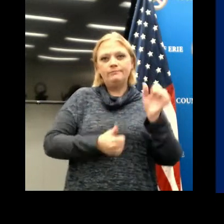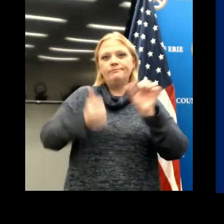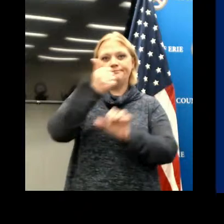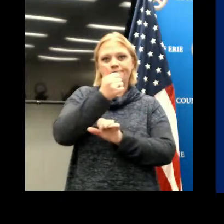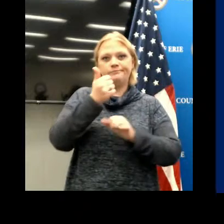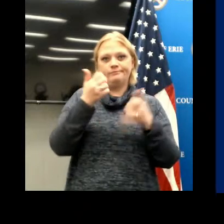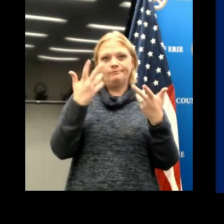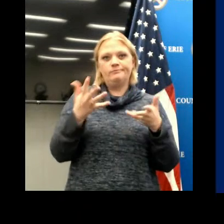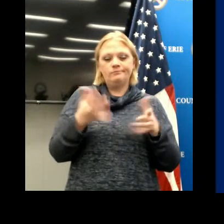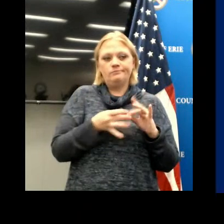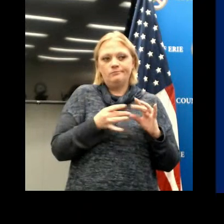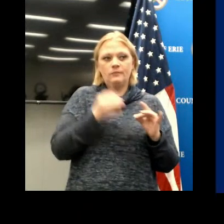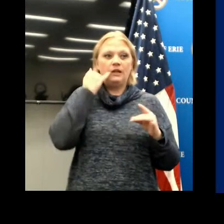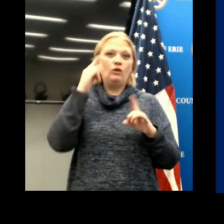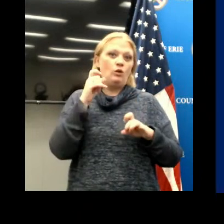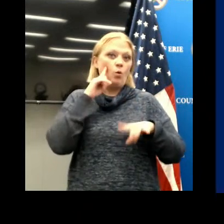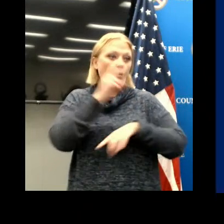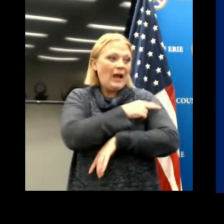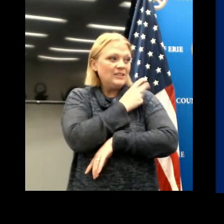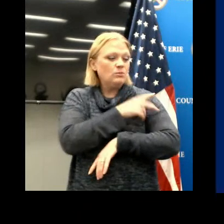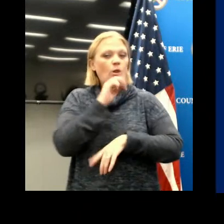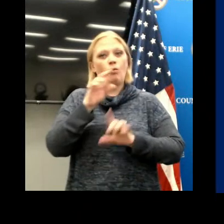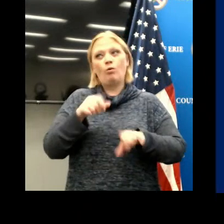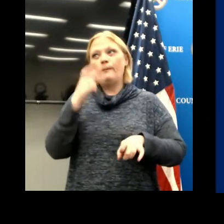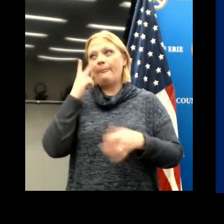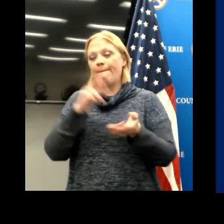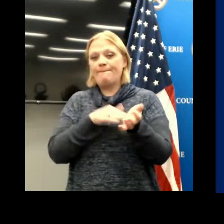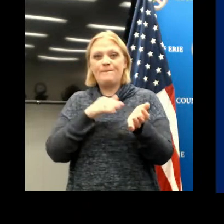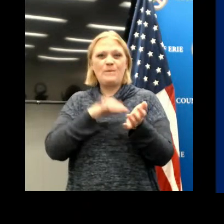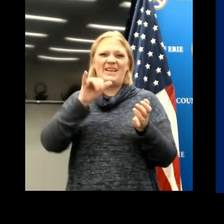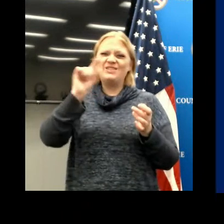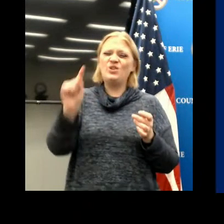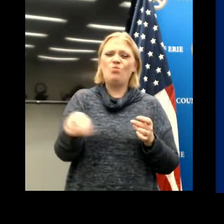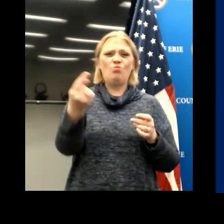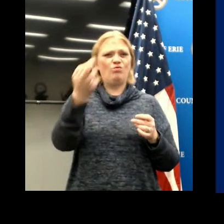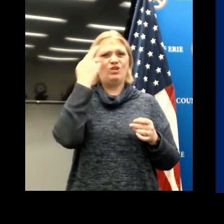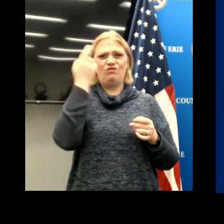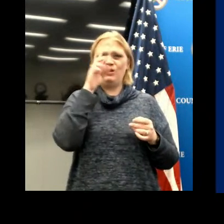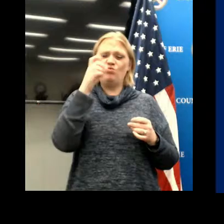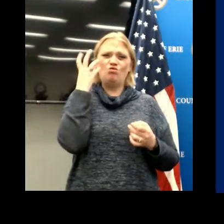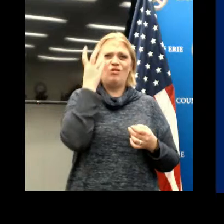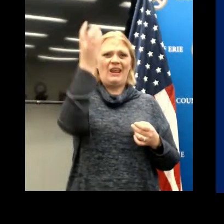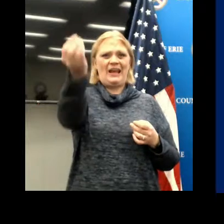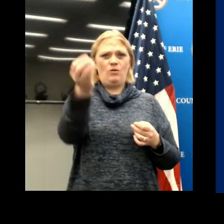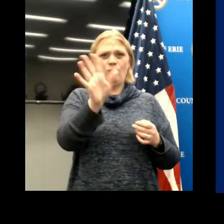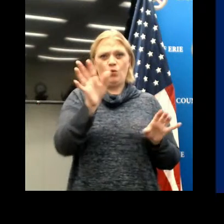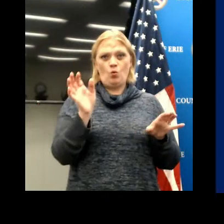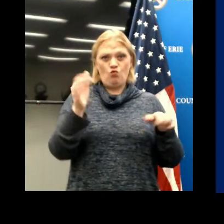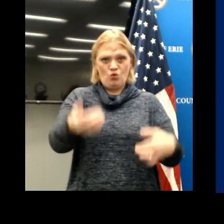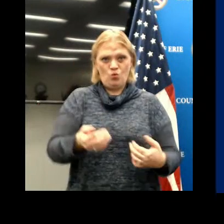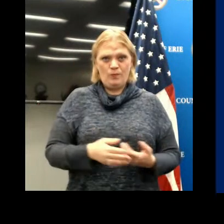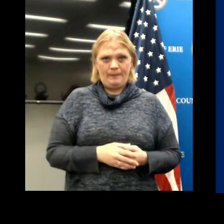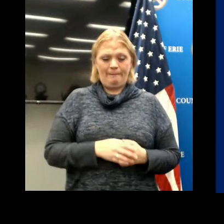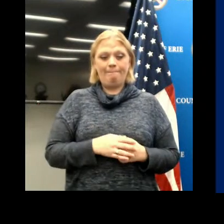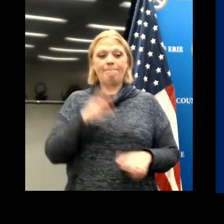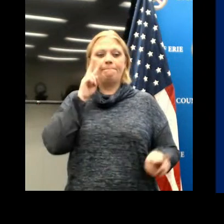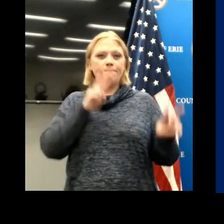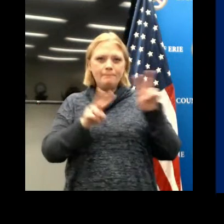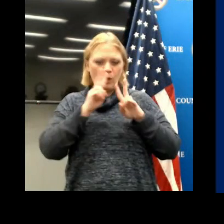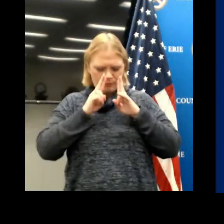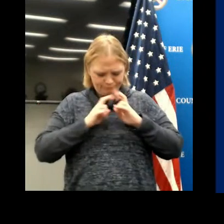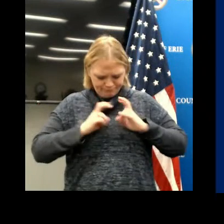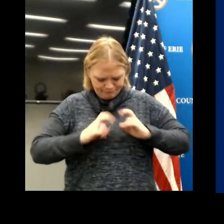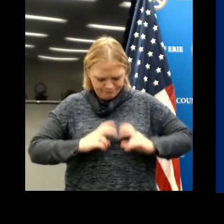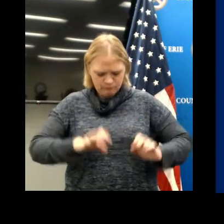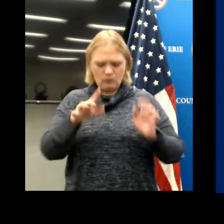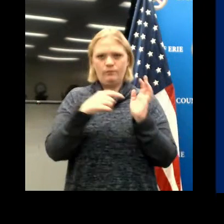need to go to the hospital or be seen by a healthcare provider, that is the only reason you should go out of your room. Monitor your symptoms. Remember, you have